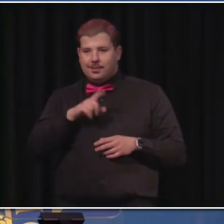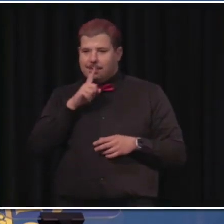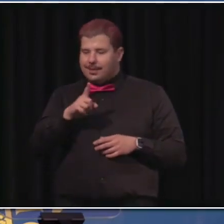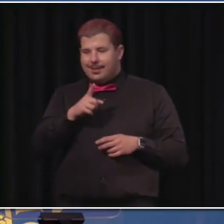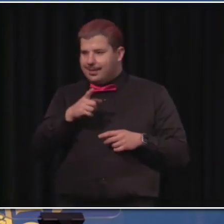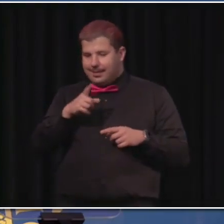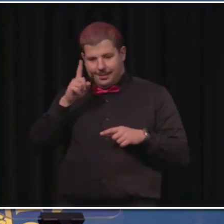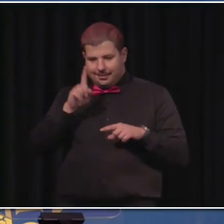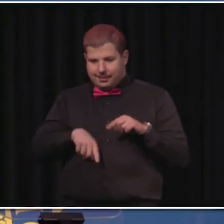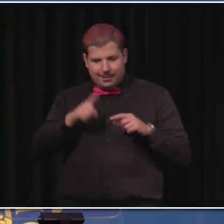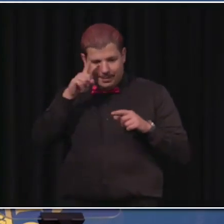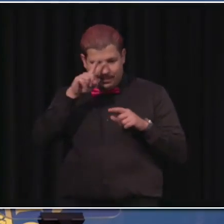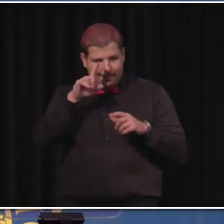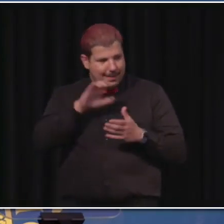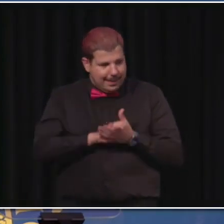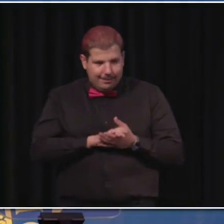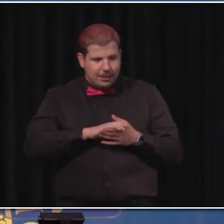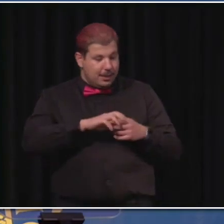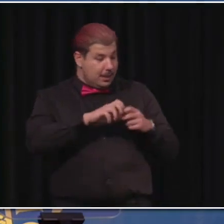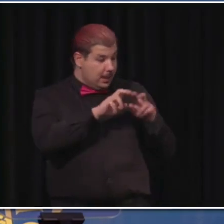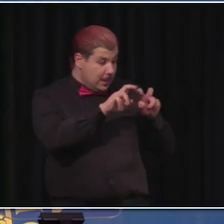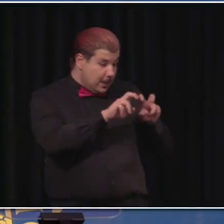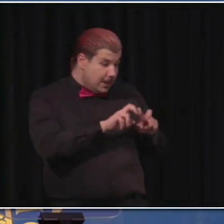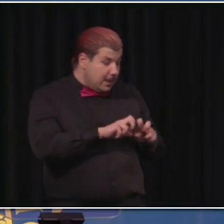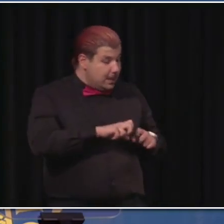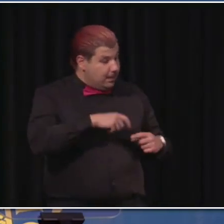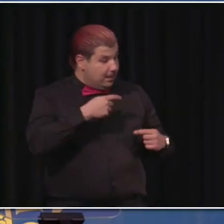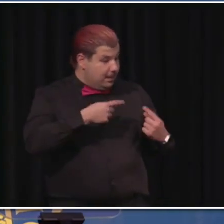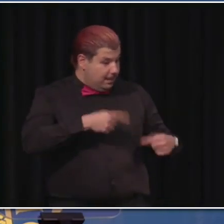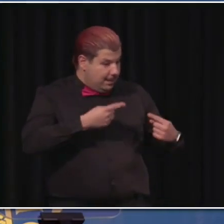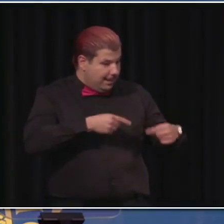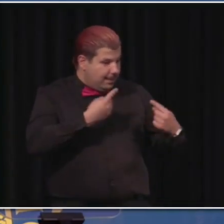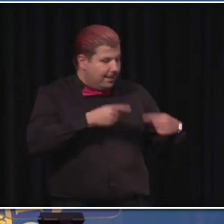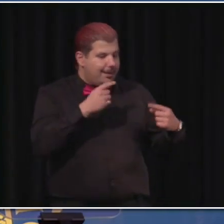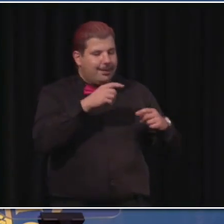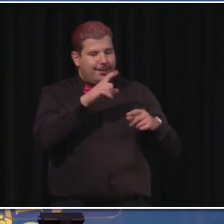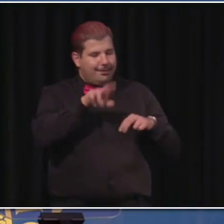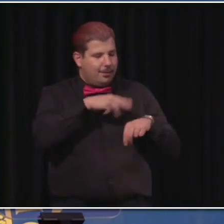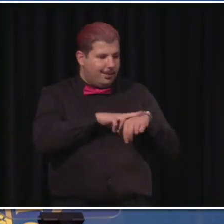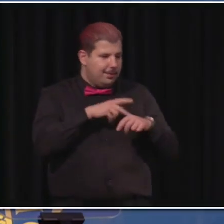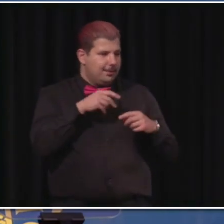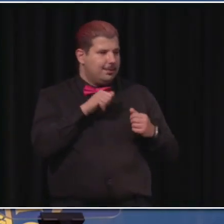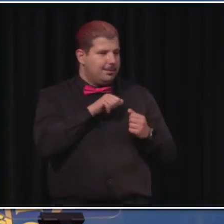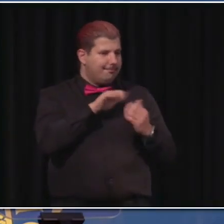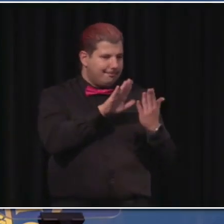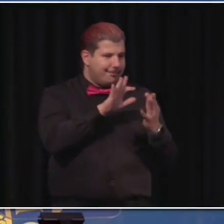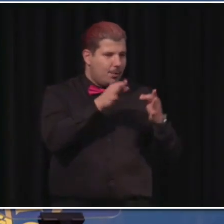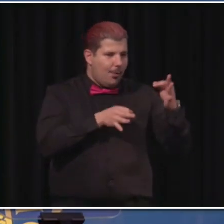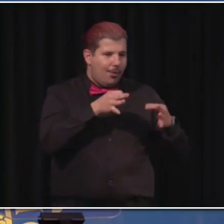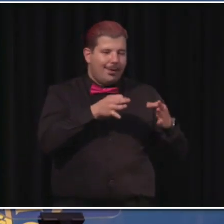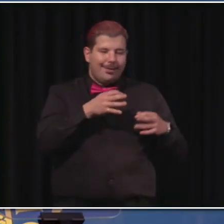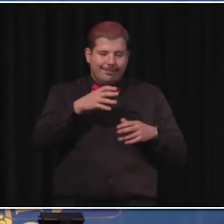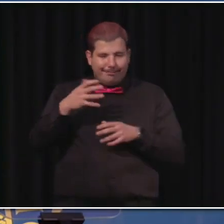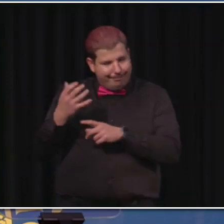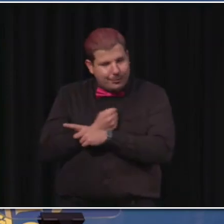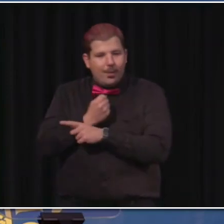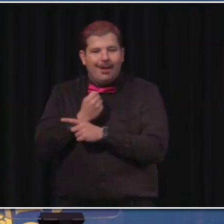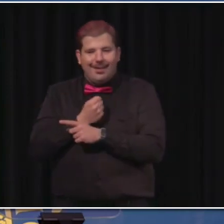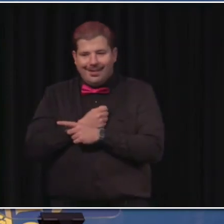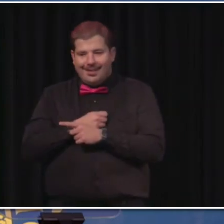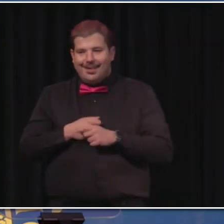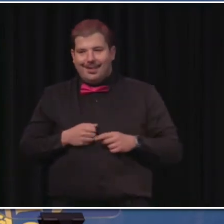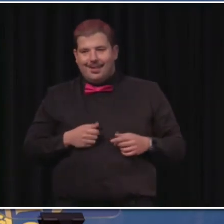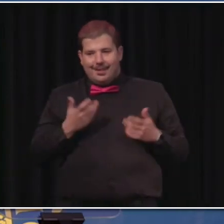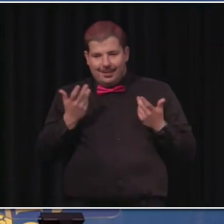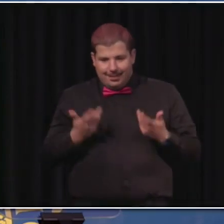tore him apart. She absolutely tore him apart. She went to court, of course, and they won. And after that, I mean,